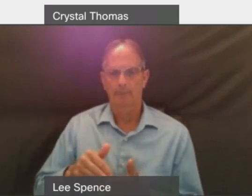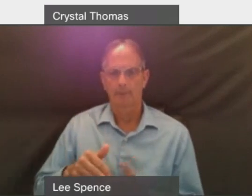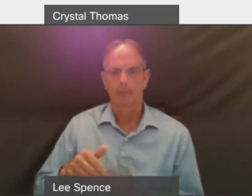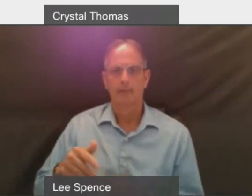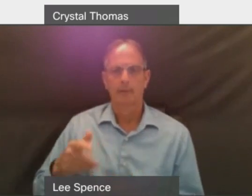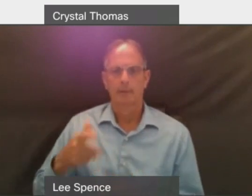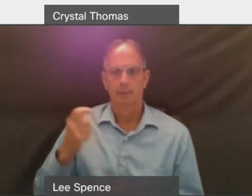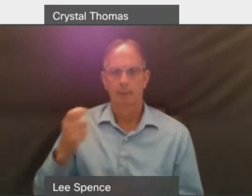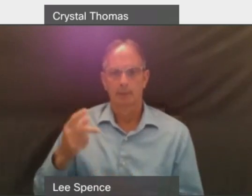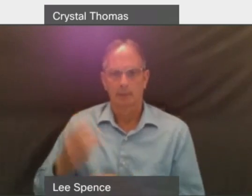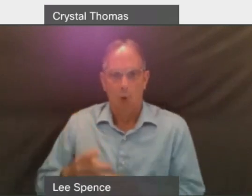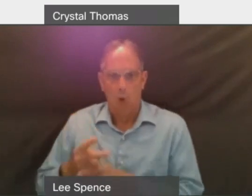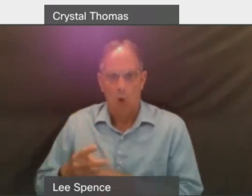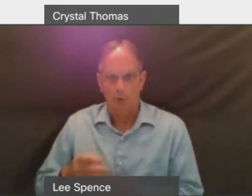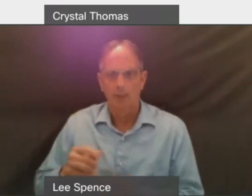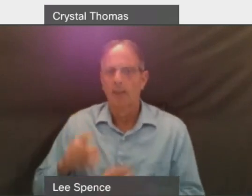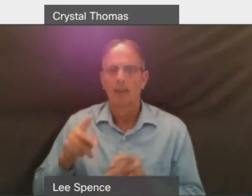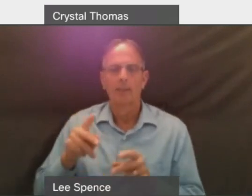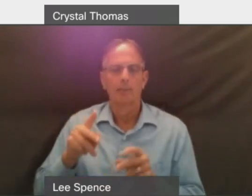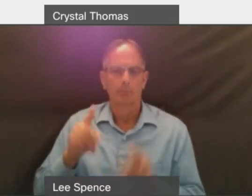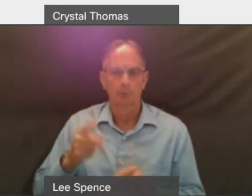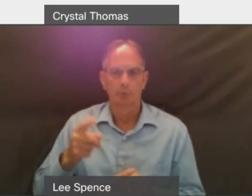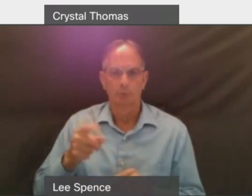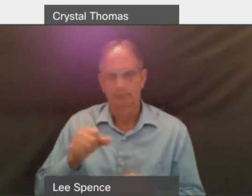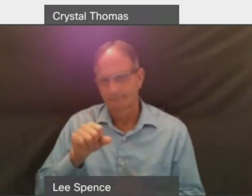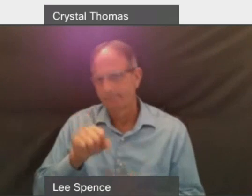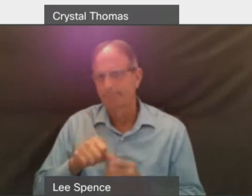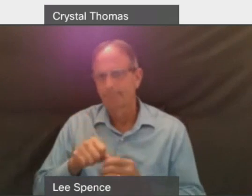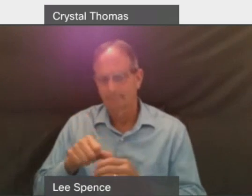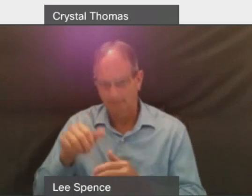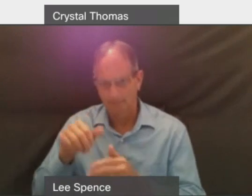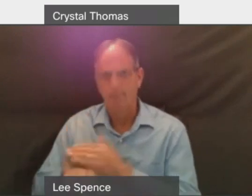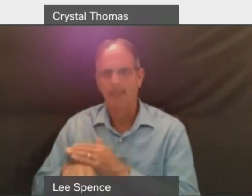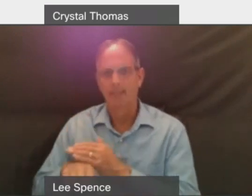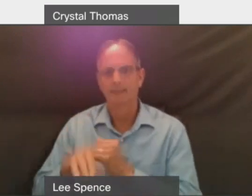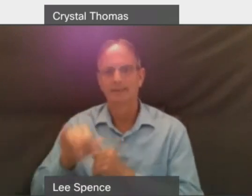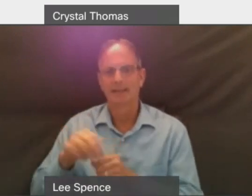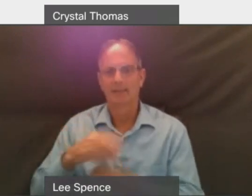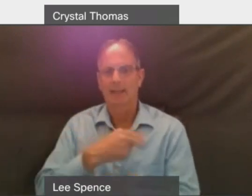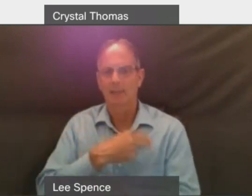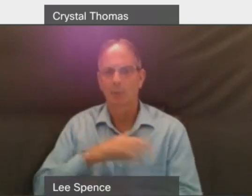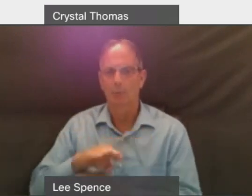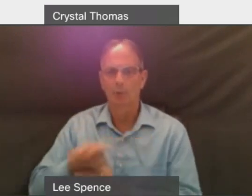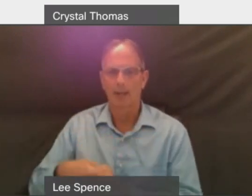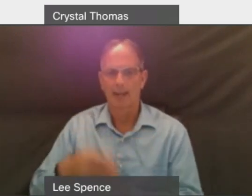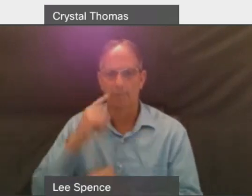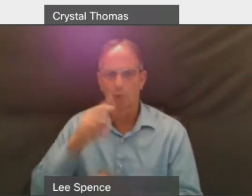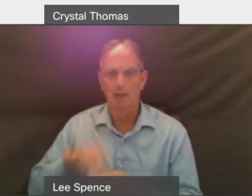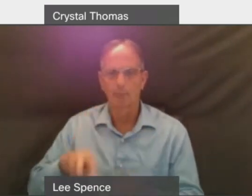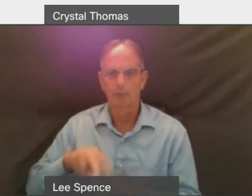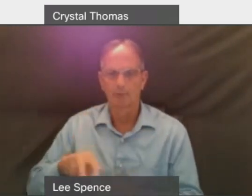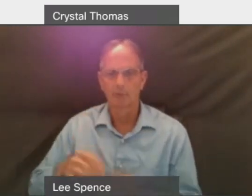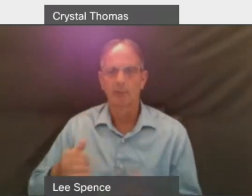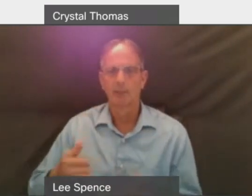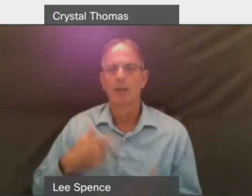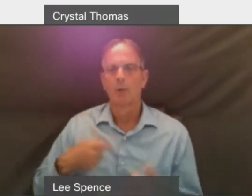of caution, the person gets admitted for observation. So we do seek issuing the solicitation to identify a